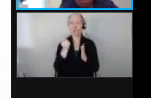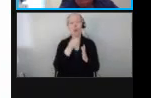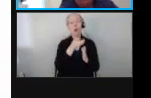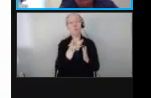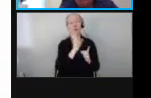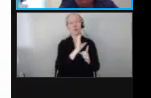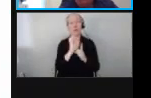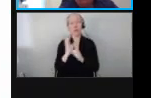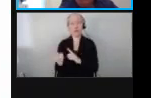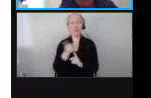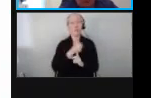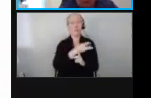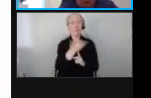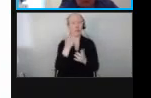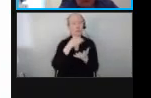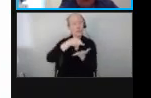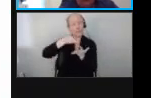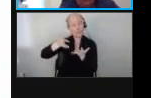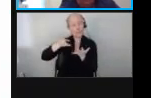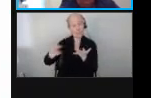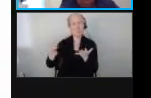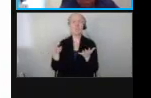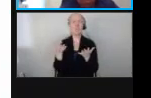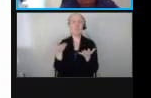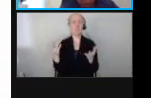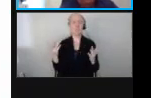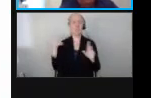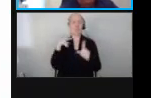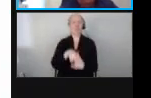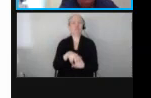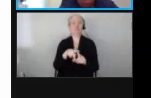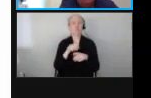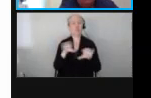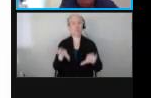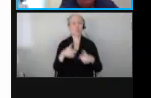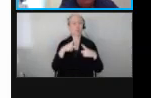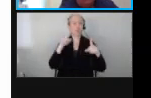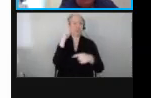that. It's very important. And I would submit that in this day and age of